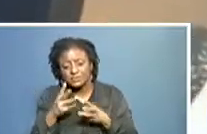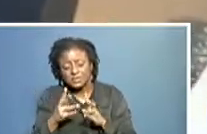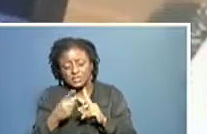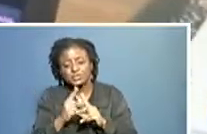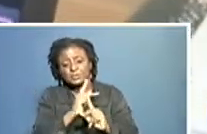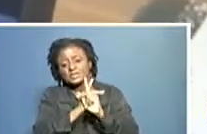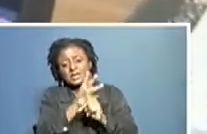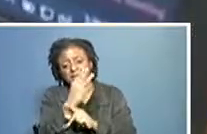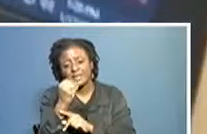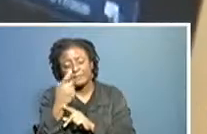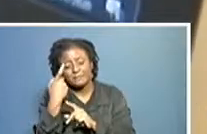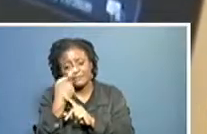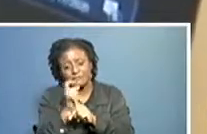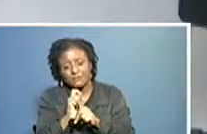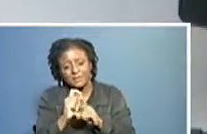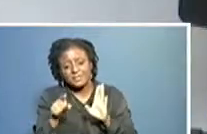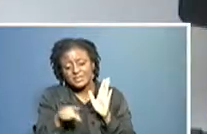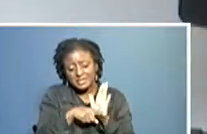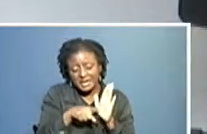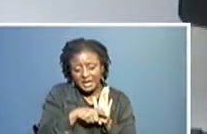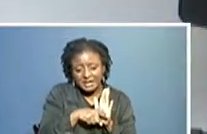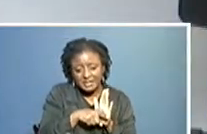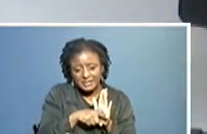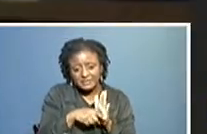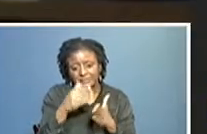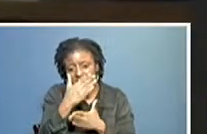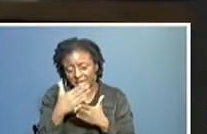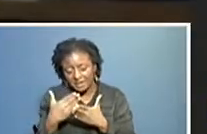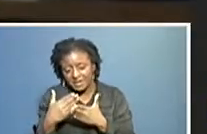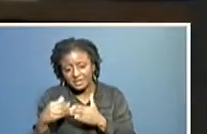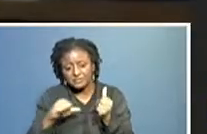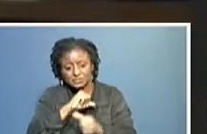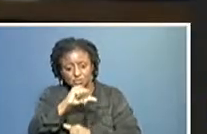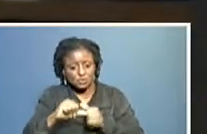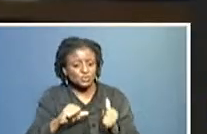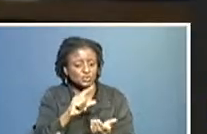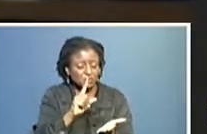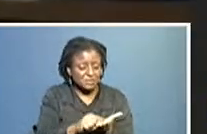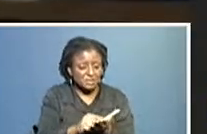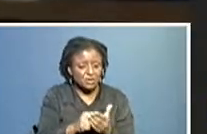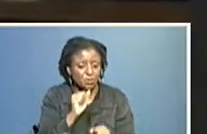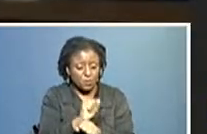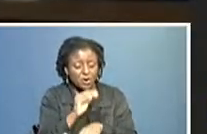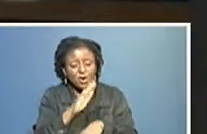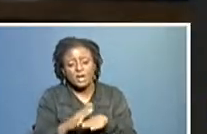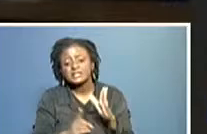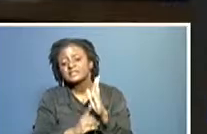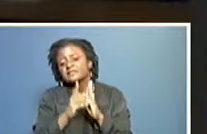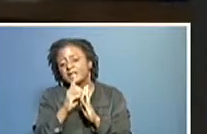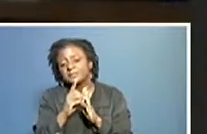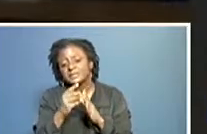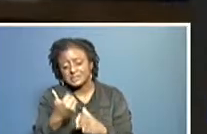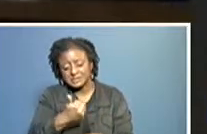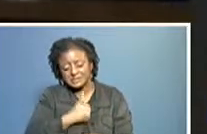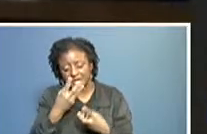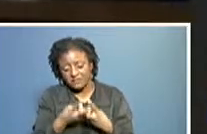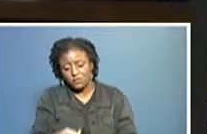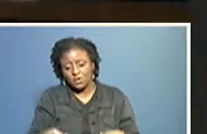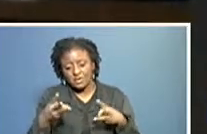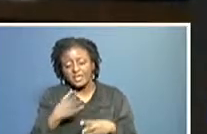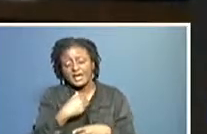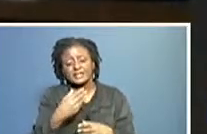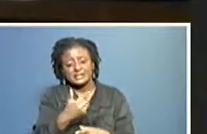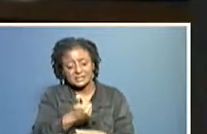signs of social media. Work on the development of the self-worth and the self-esteem of your child and or